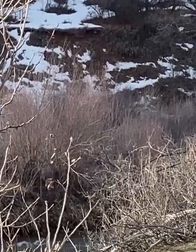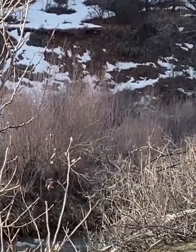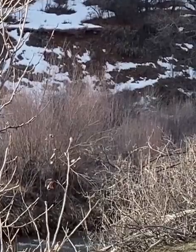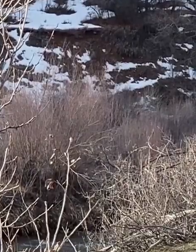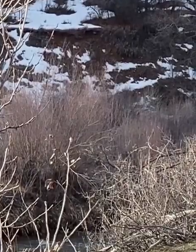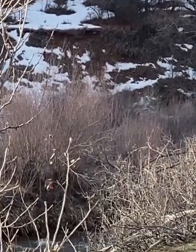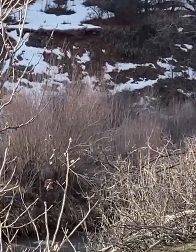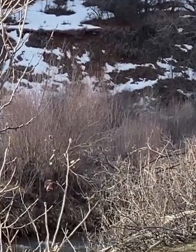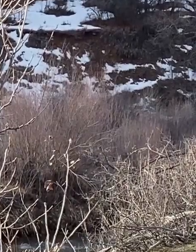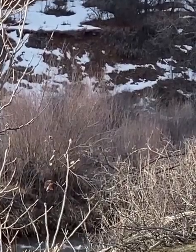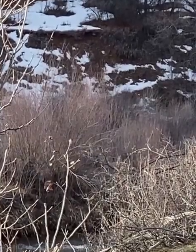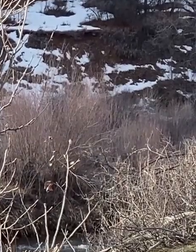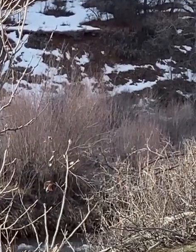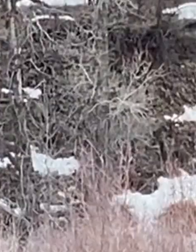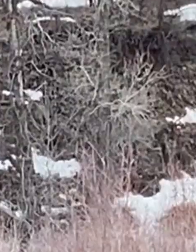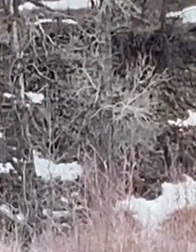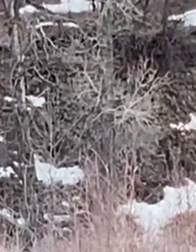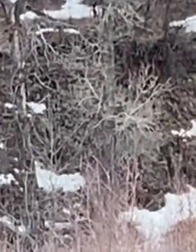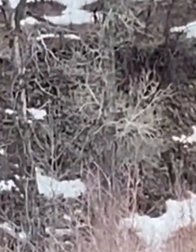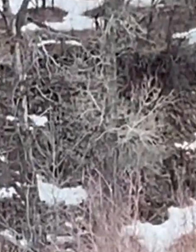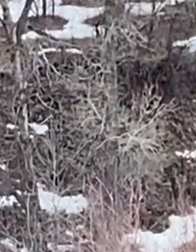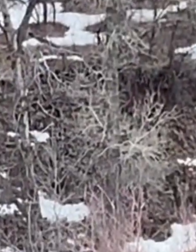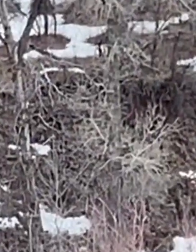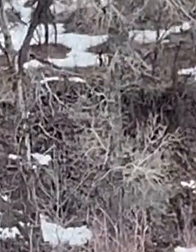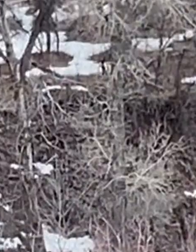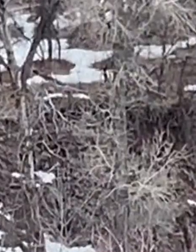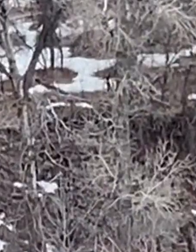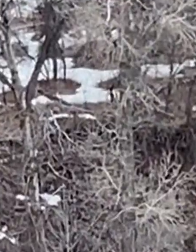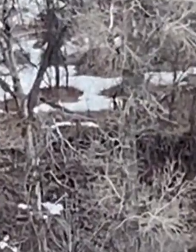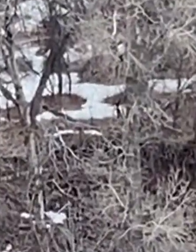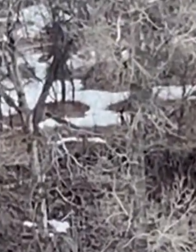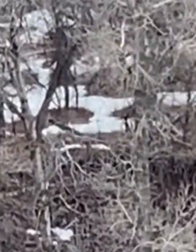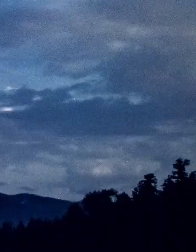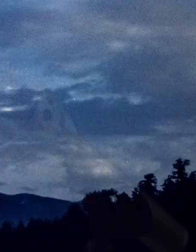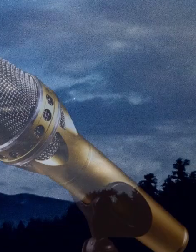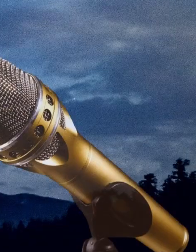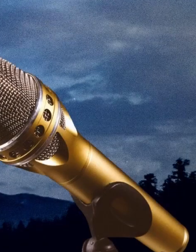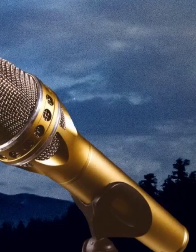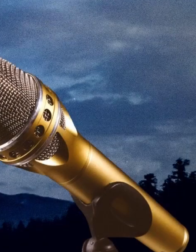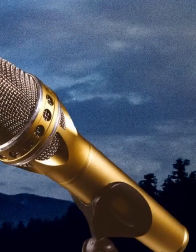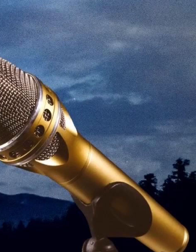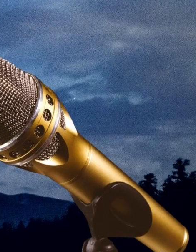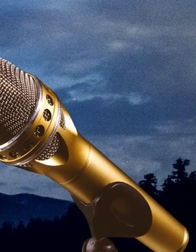volunteers. We celebrate the talents of our story artists, youth